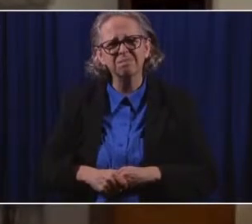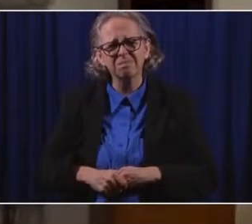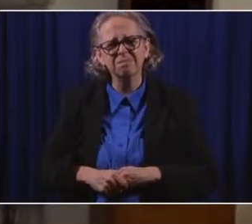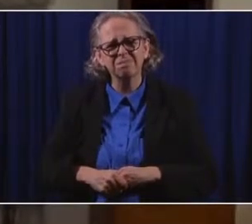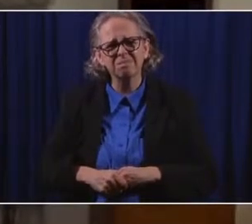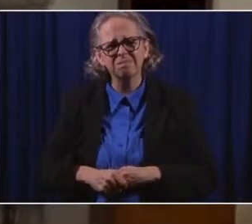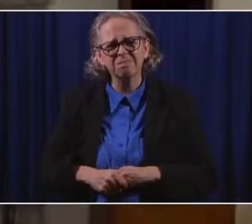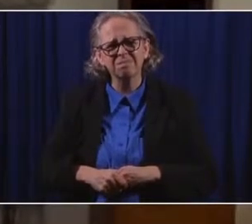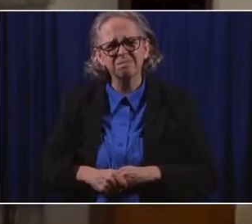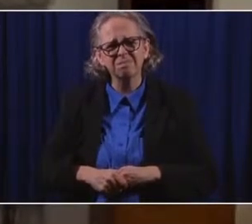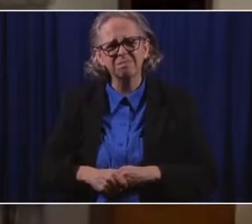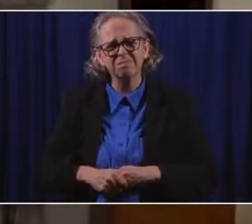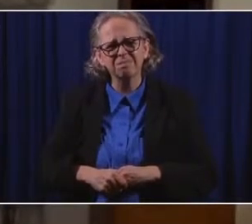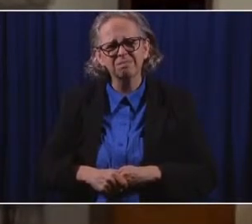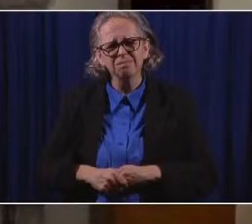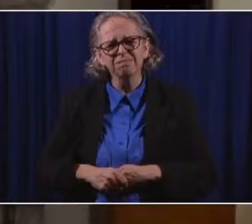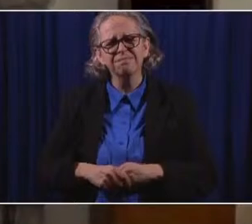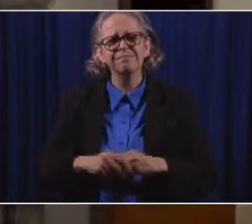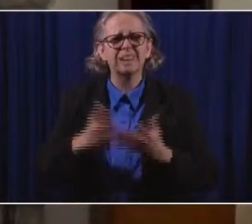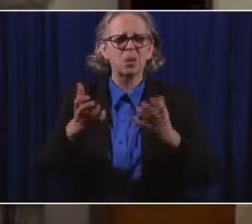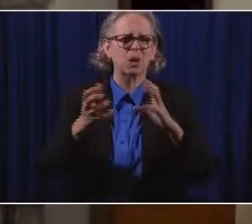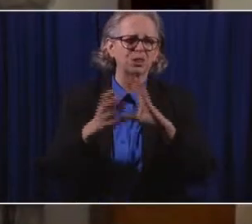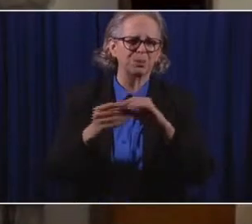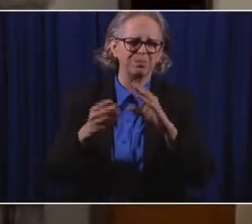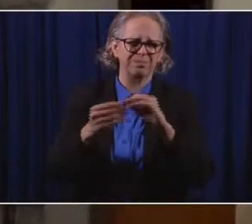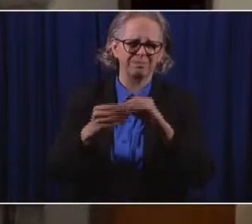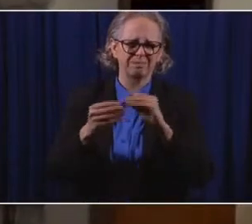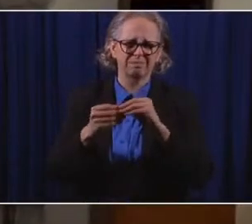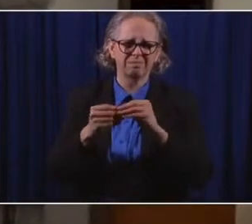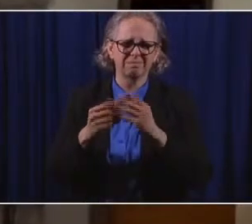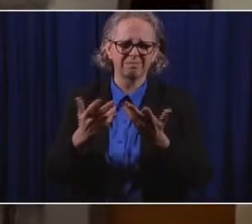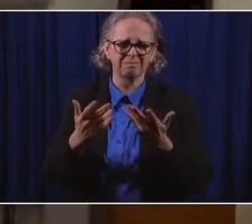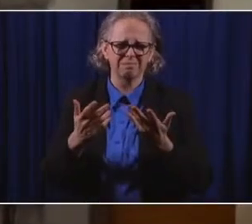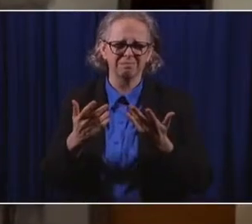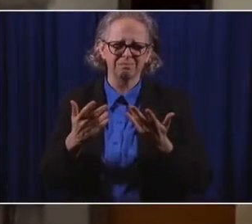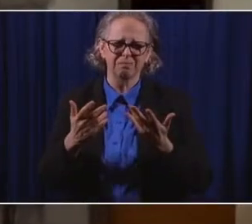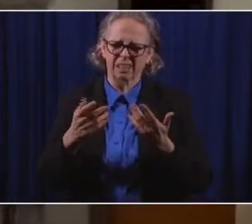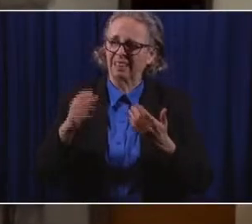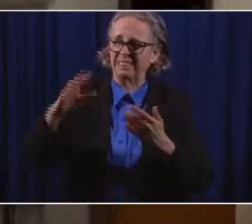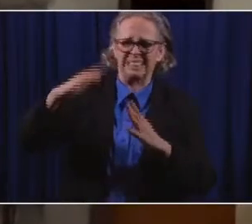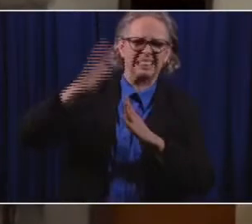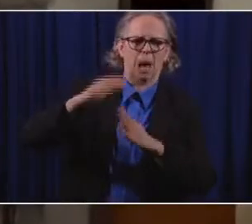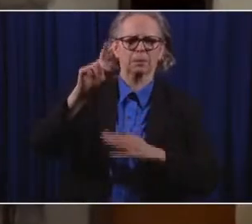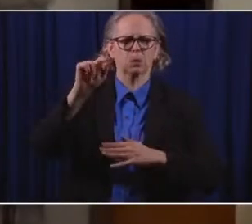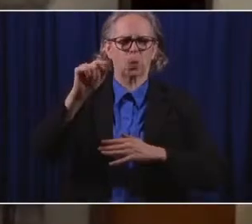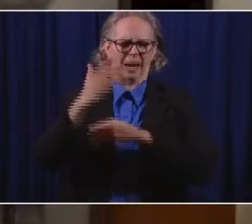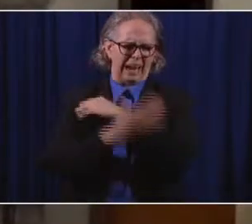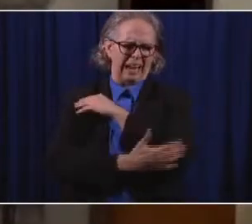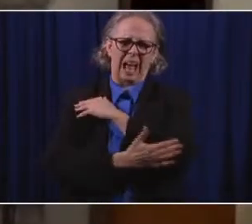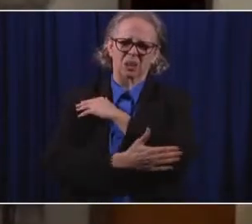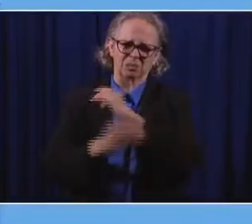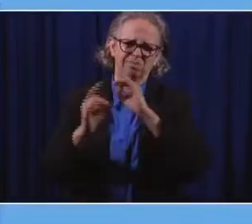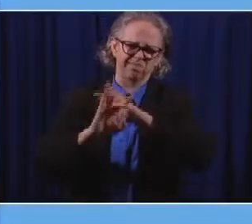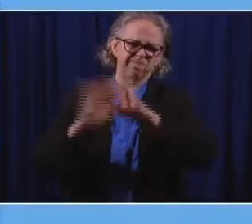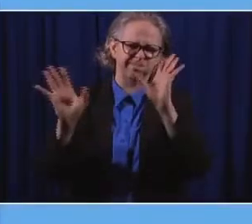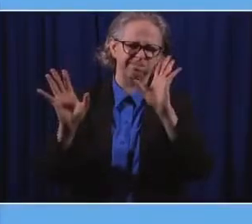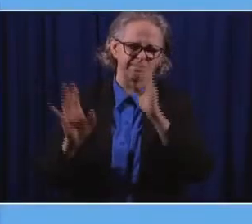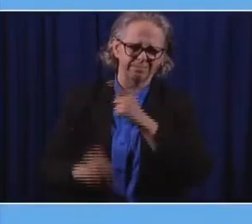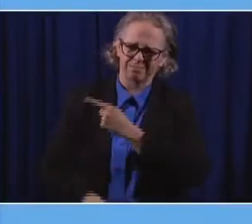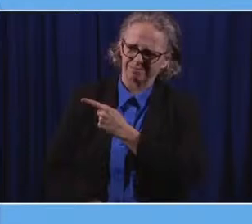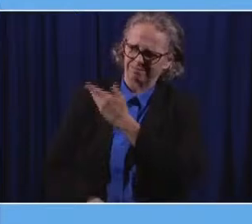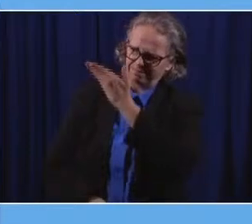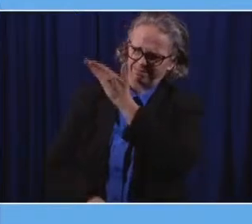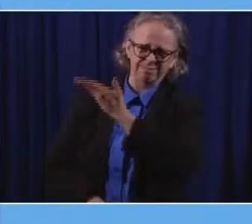Let's go to the top 20 counties slide. Again, these are the top 20. All areas of